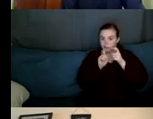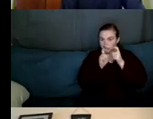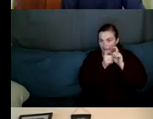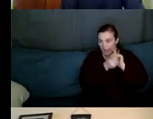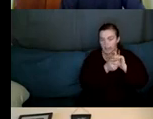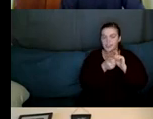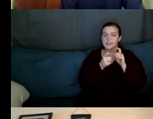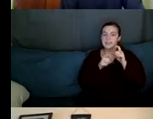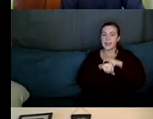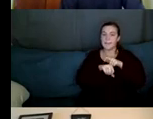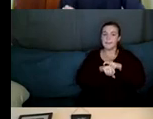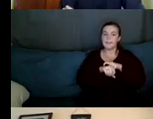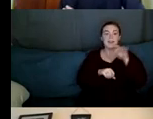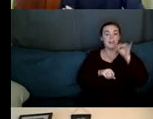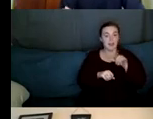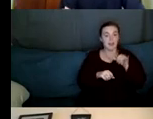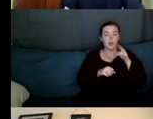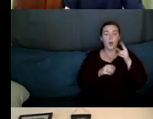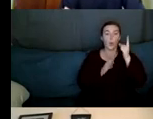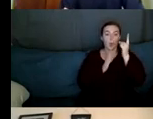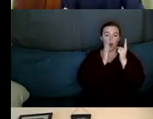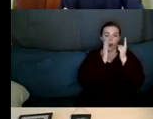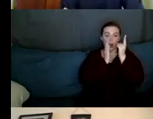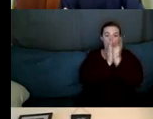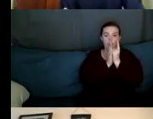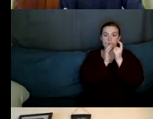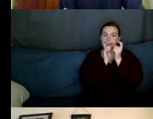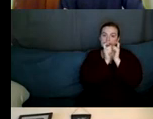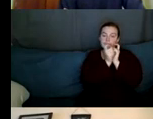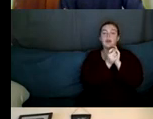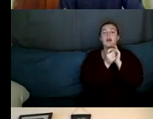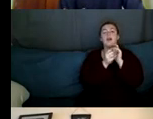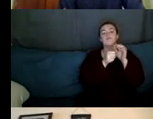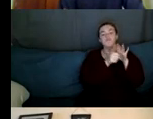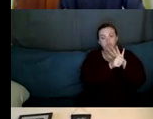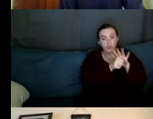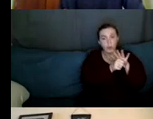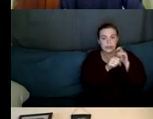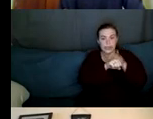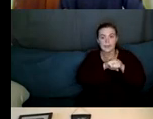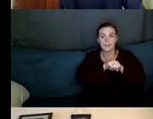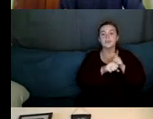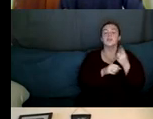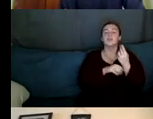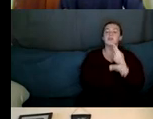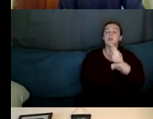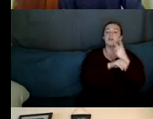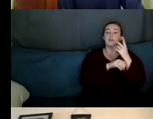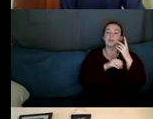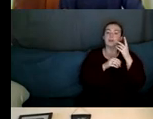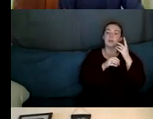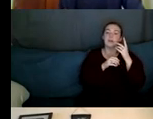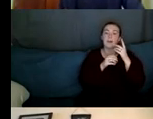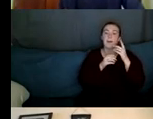used to make daylight hours a little bit more consistent with working hours. One thing to be really,